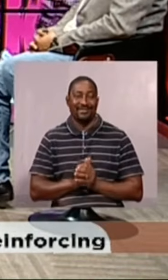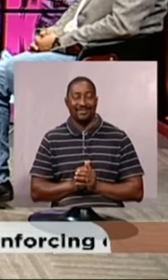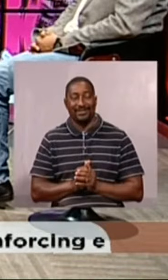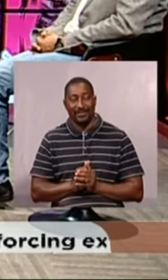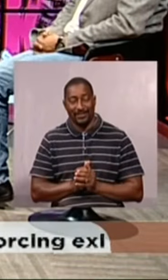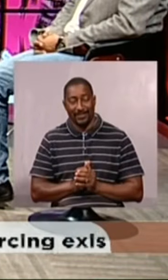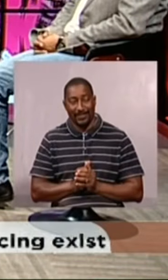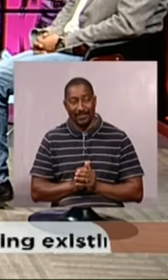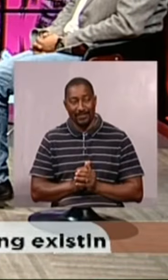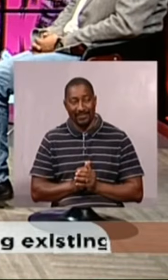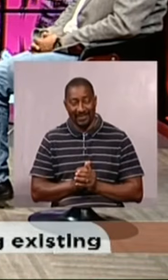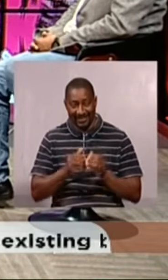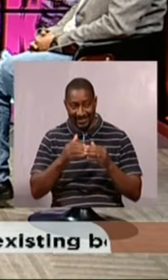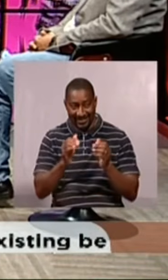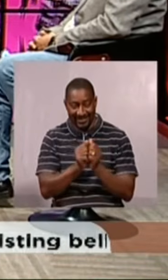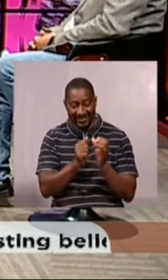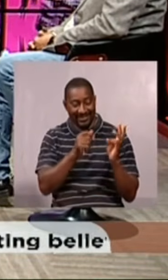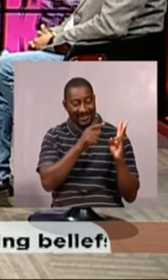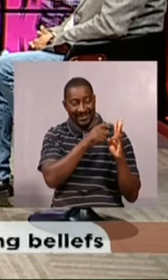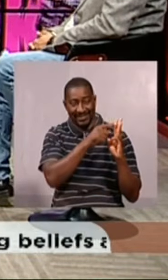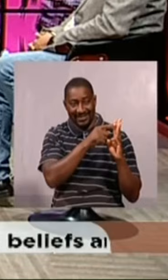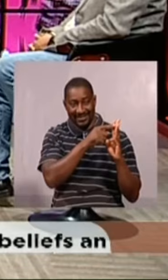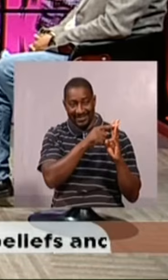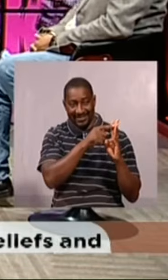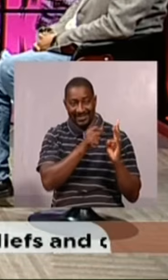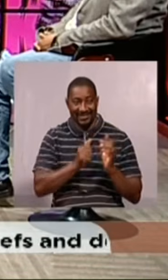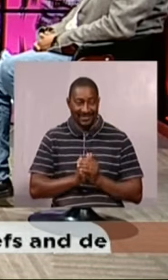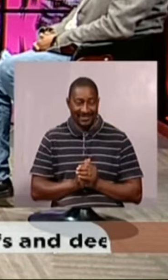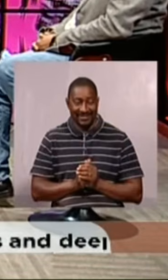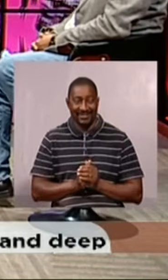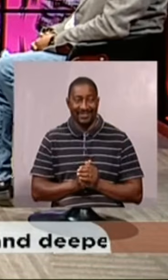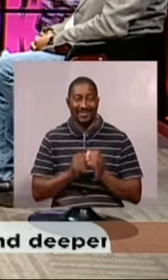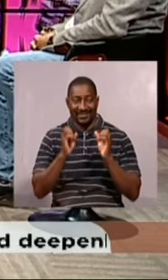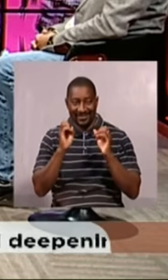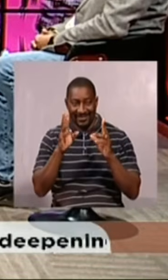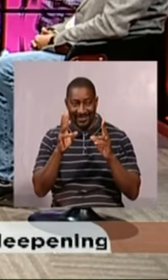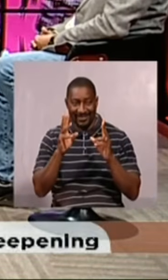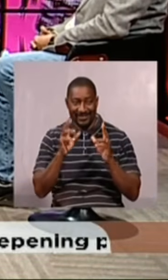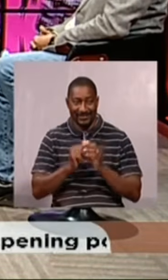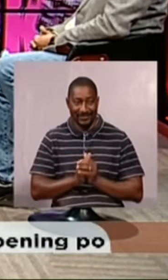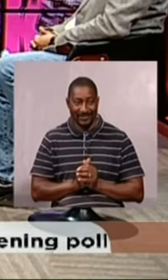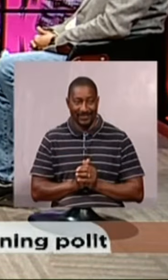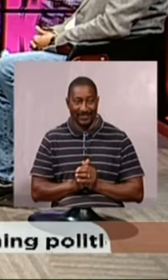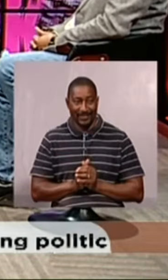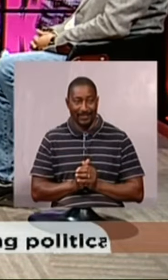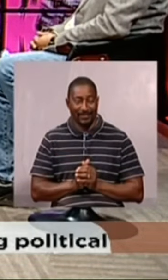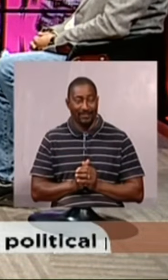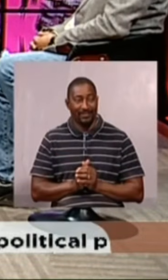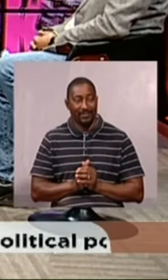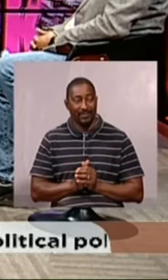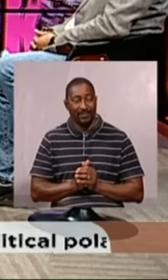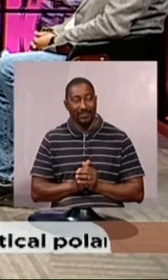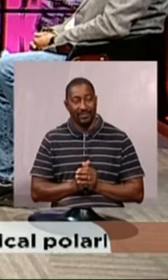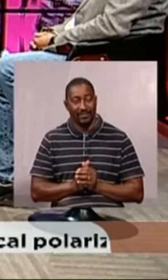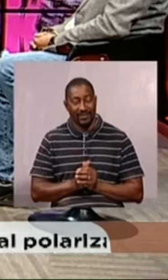Ilke, let's perhaps start off with you. Sure. Yeah, the rose among the thorns. There we go. Under the spotlight. Yeah. Just give us a